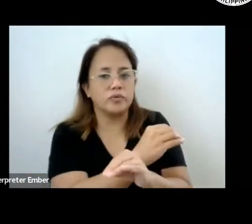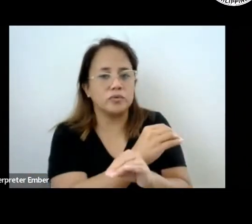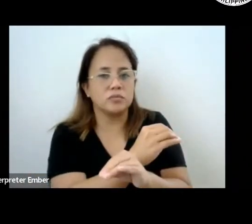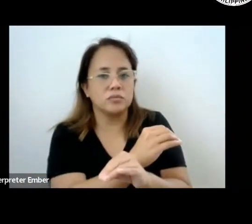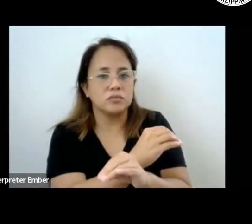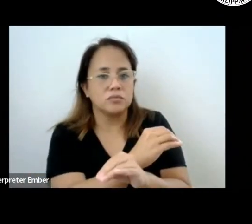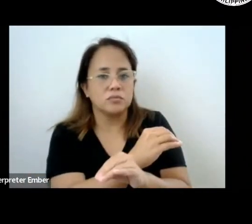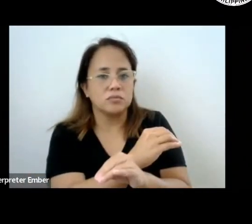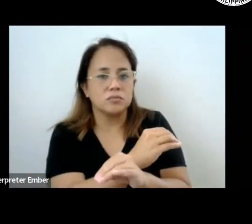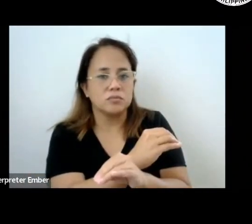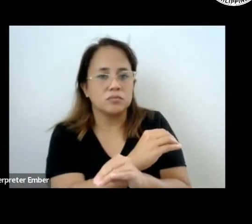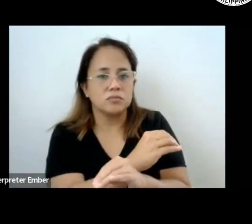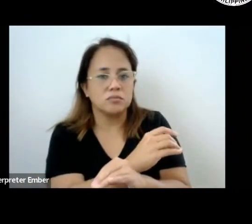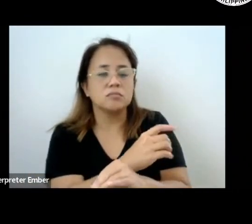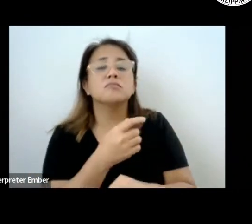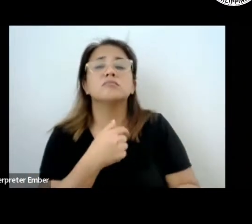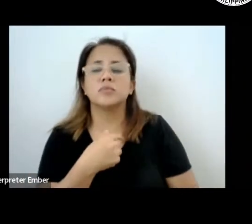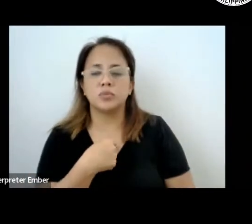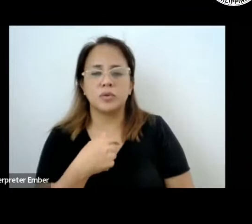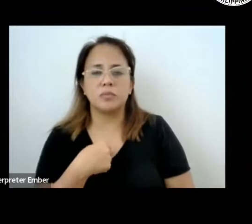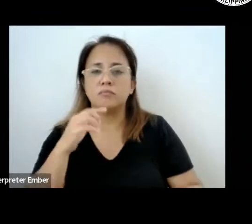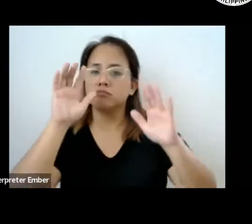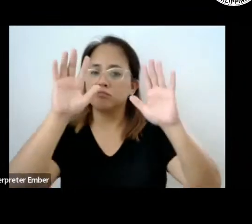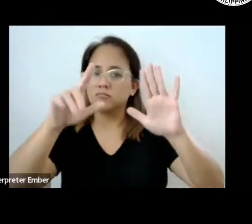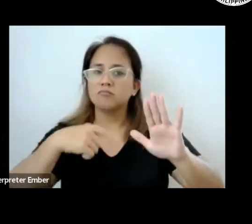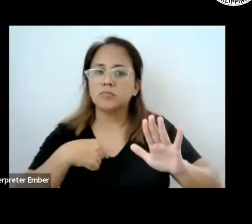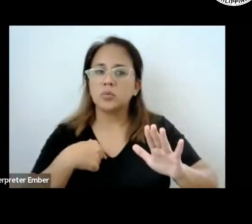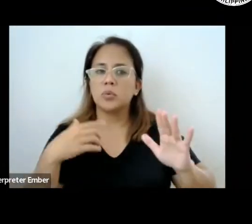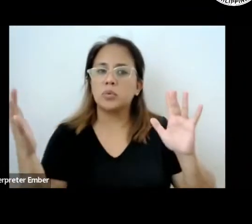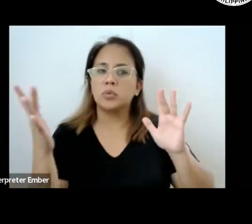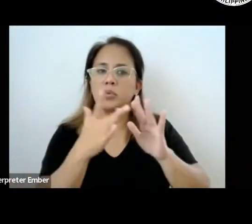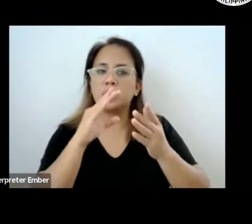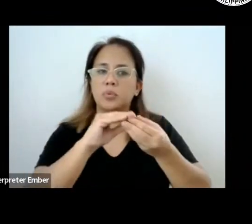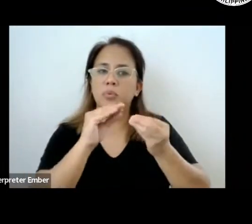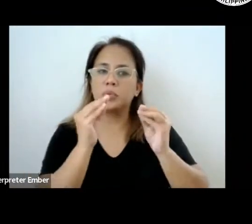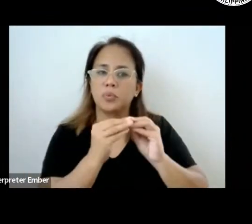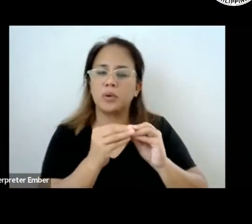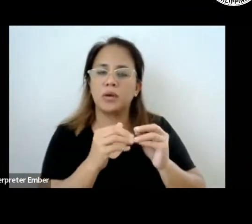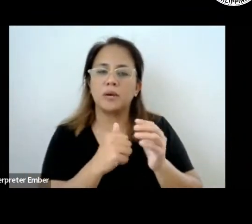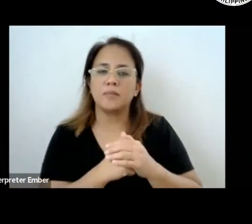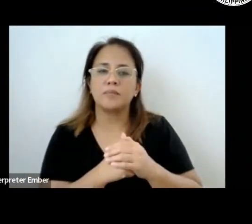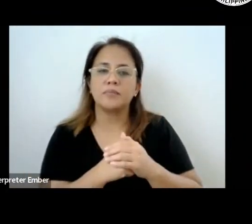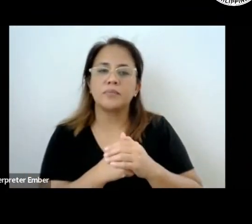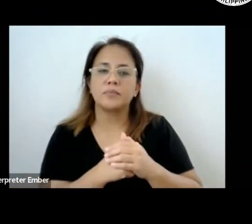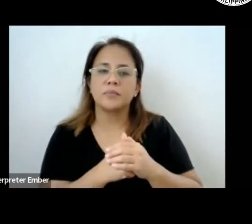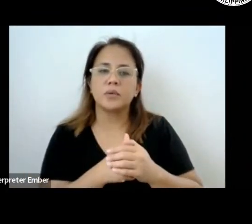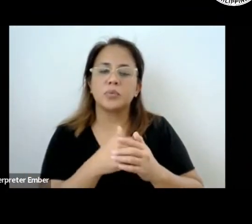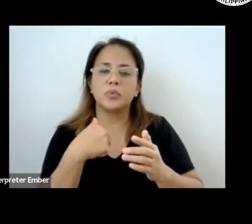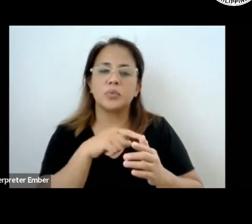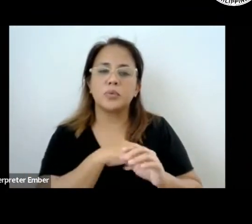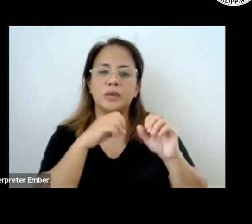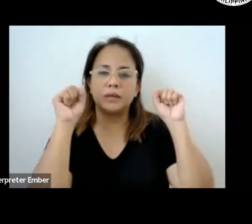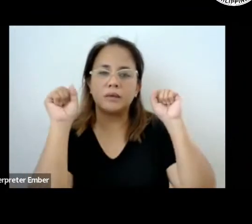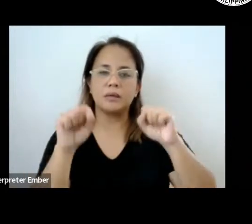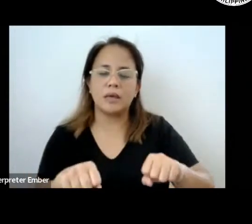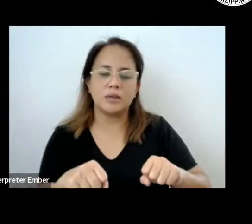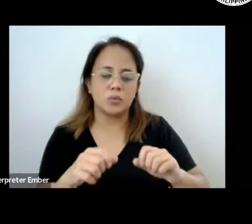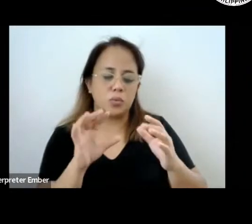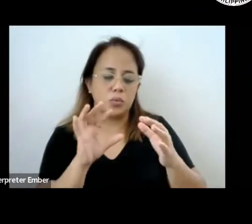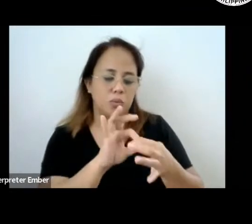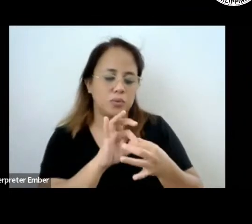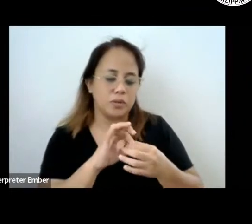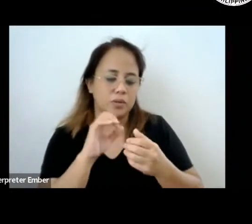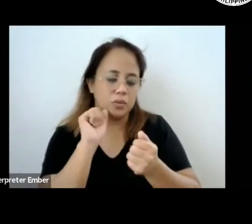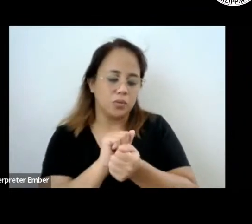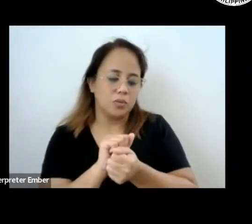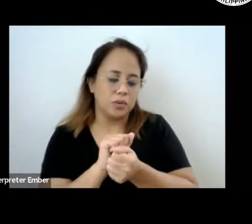ako Yusik na po. Dancing? Ako yeah, po. That would be wonderful. Can I get the contact number of Yusik Dancing? Mm-hmm. And so that we'll be able to actually coordinate